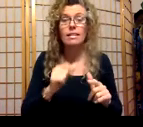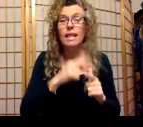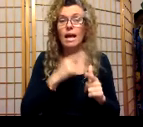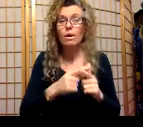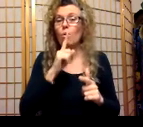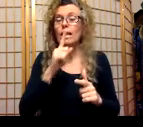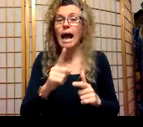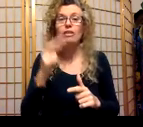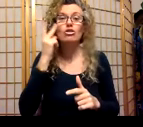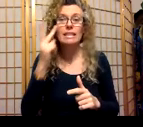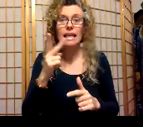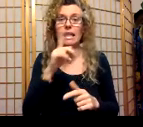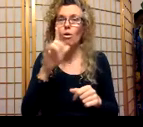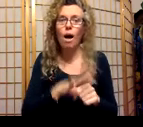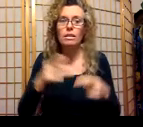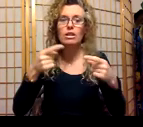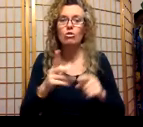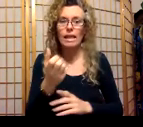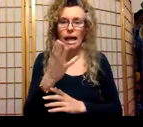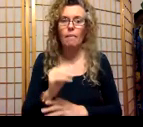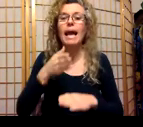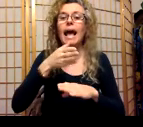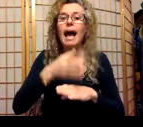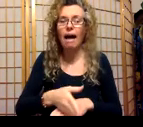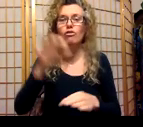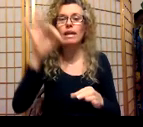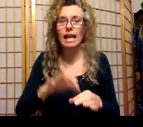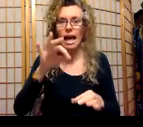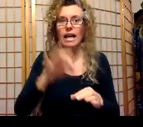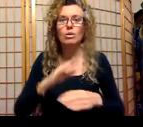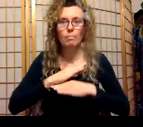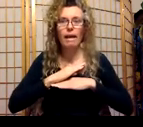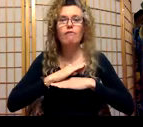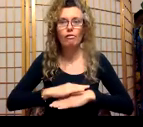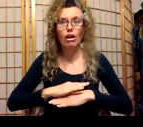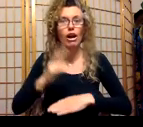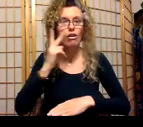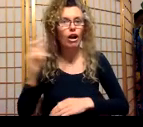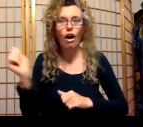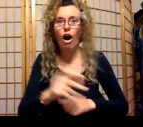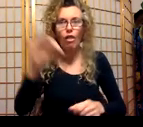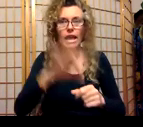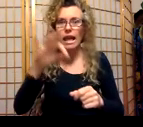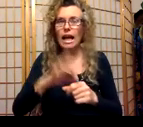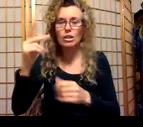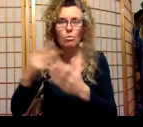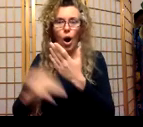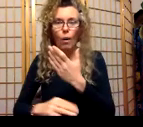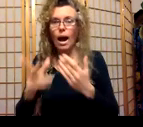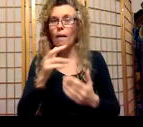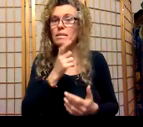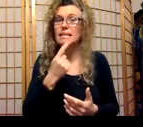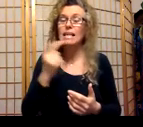promises during the campaigns, after the elections being fulfilled. Look at all the election programs. Who says we need